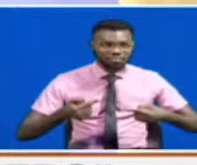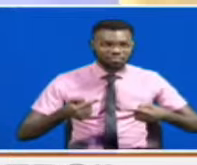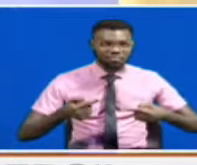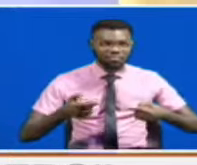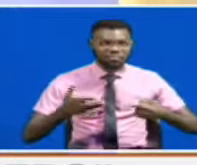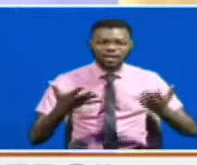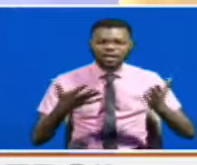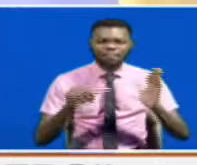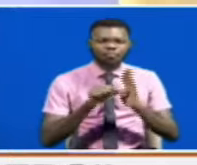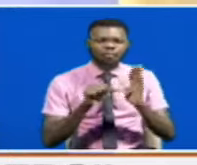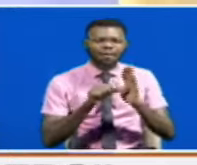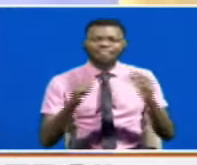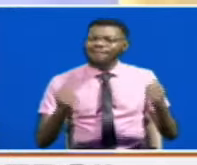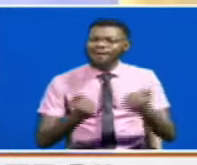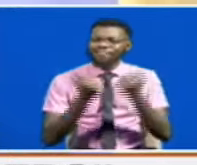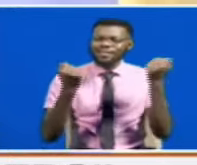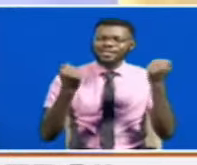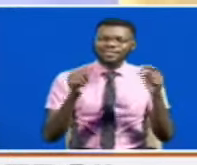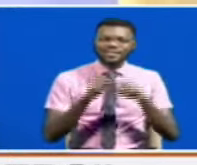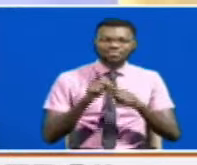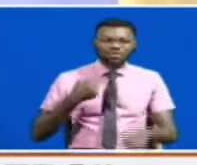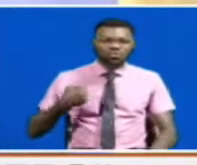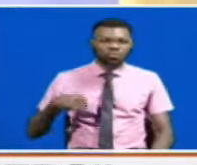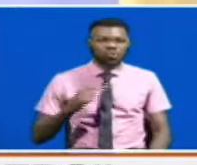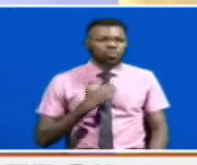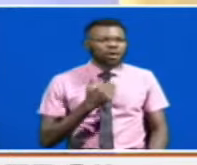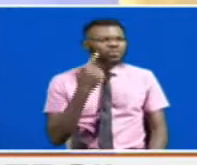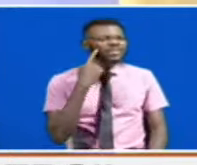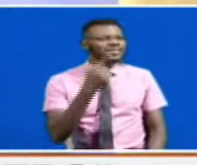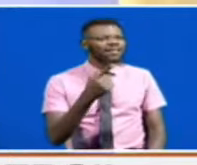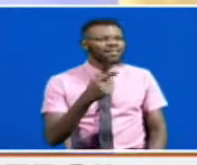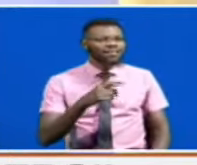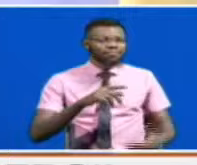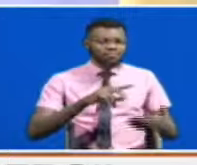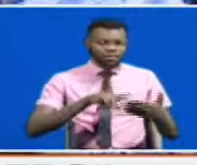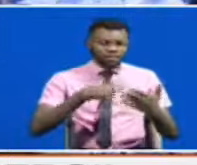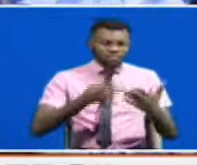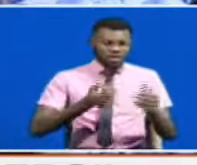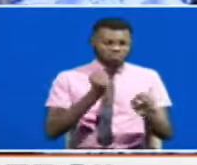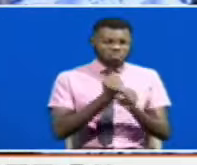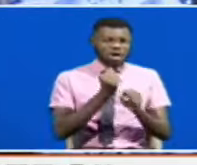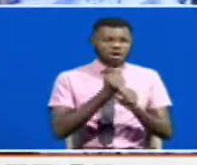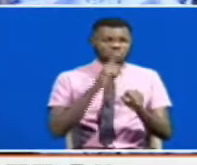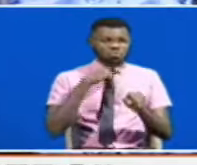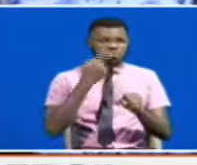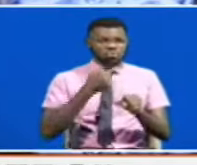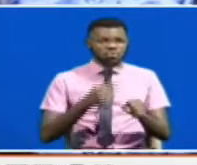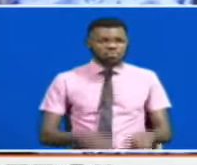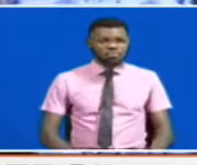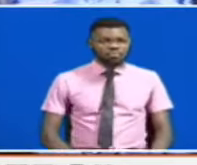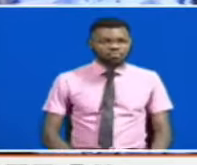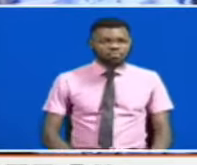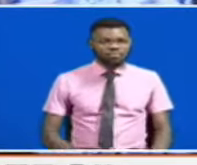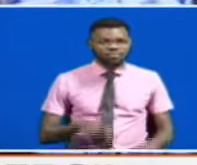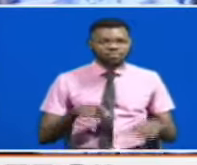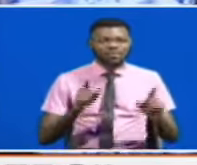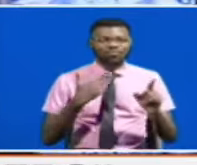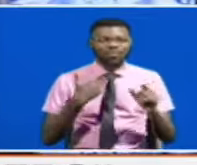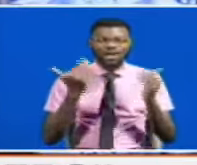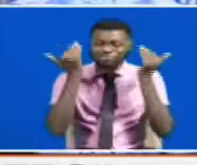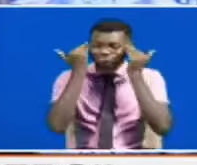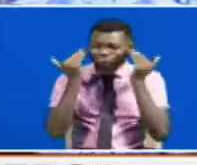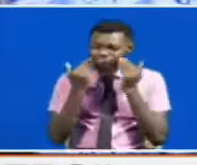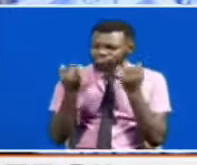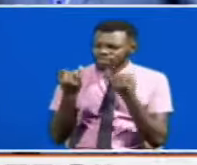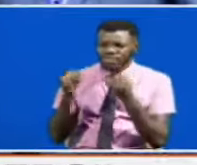introspection and to see who is failing in their duty. Koome's calls for the independence of the